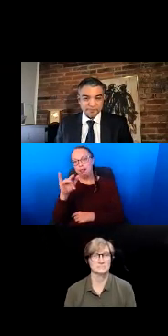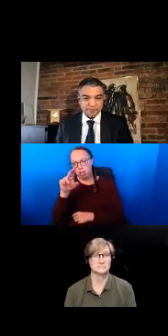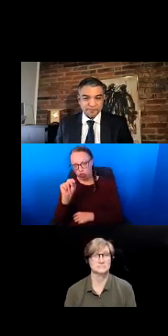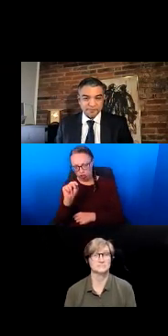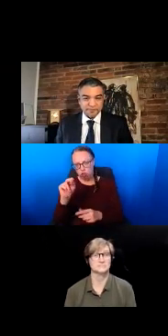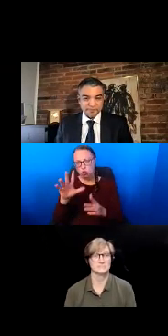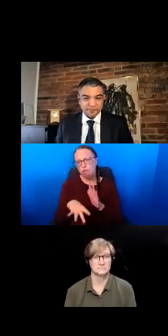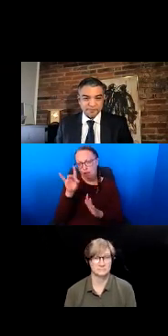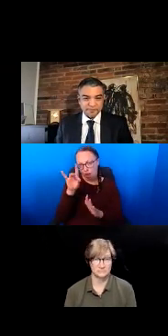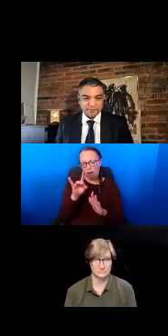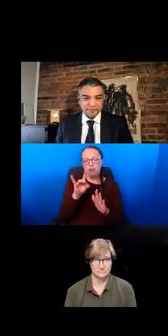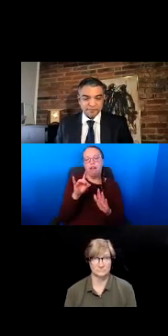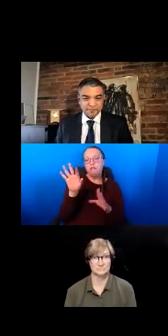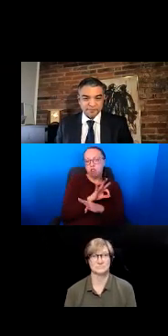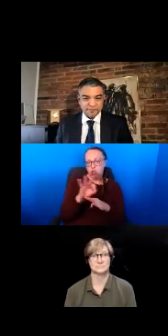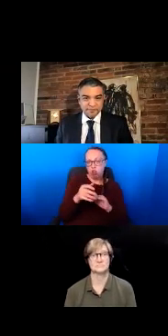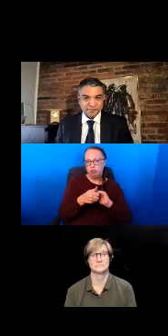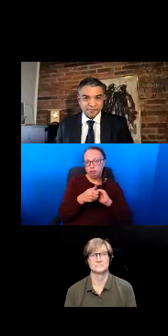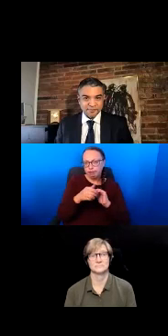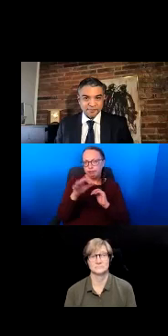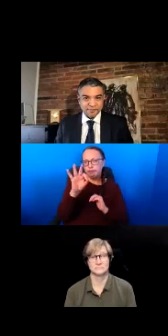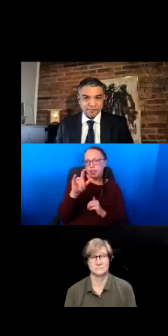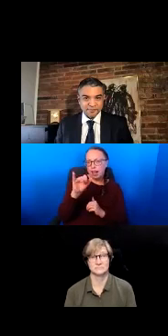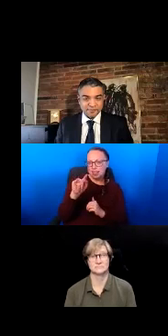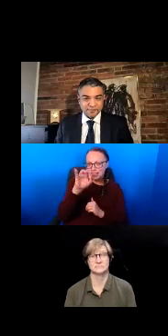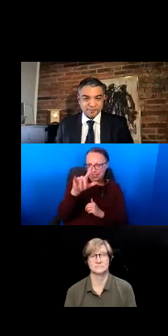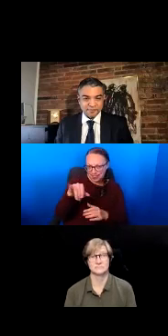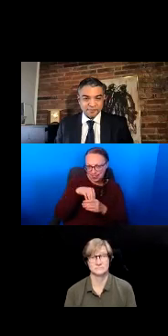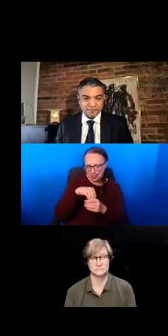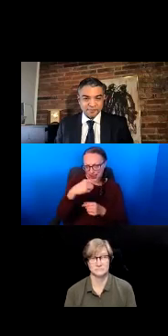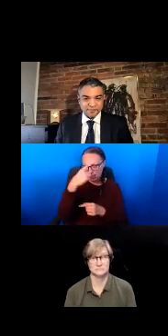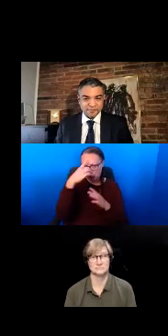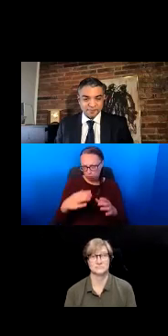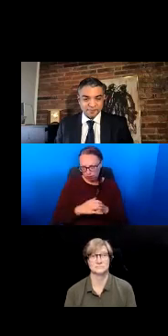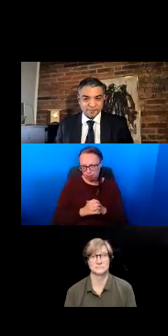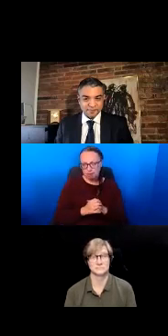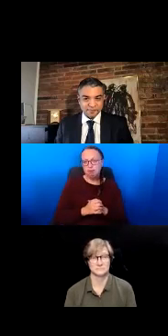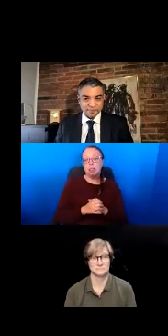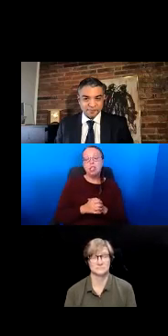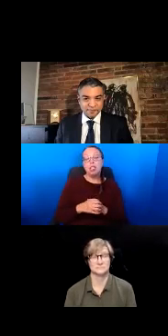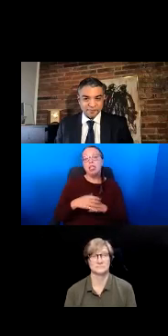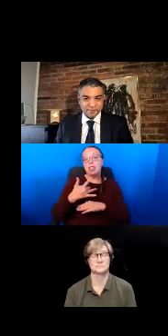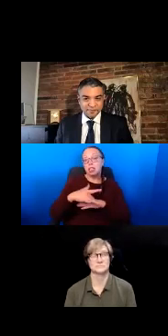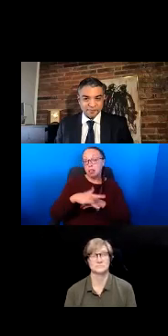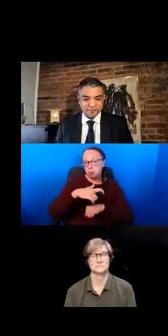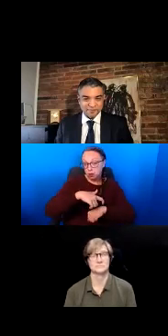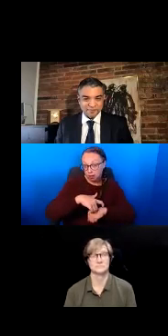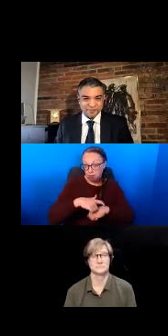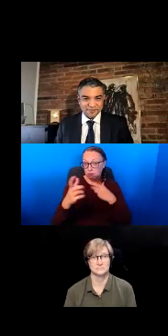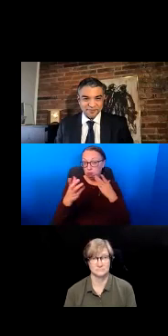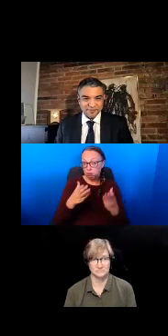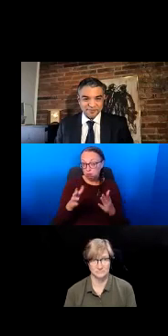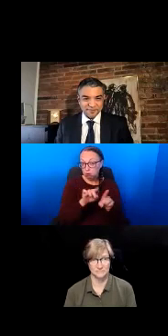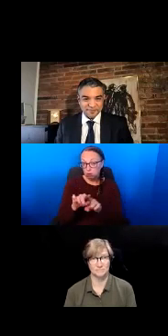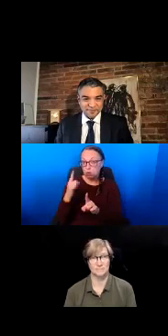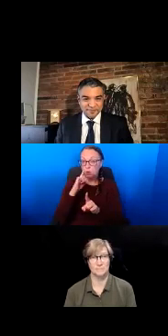functional plasticity in the intact and injured human brain. And in his spare time, he also serves as the Assistant